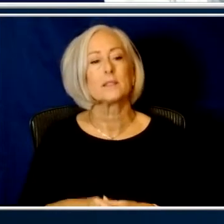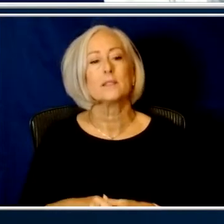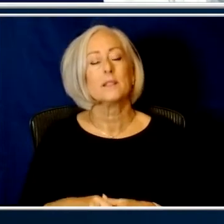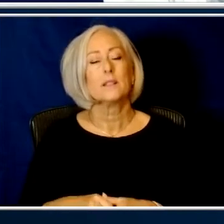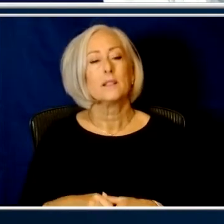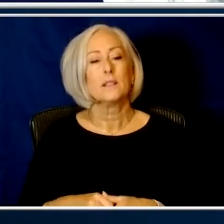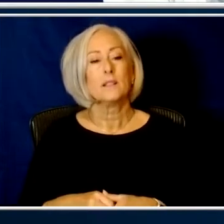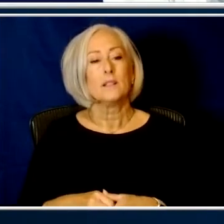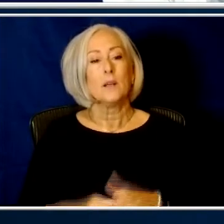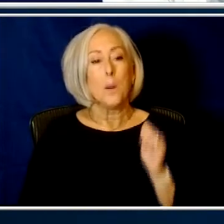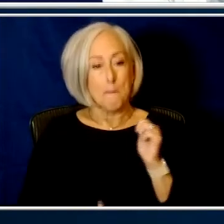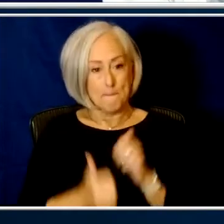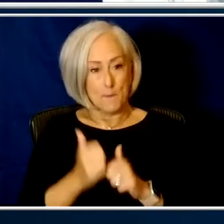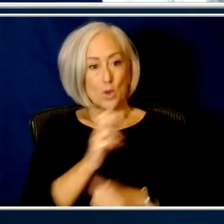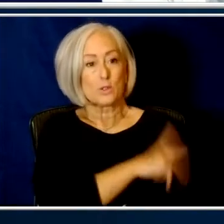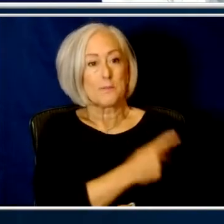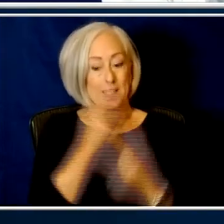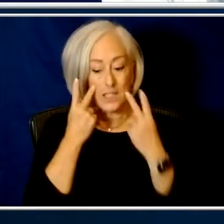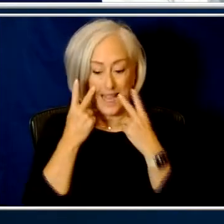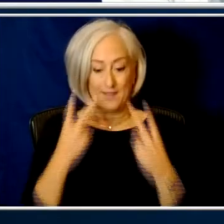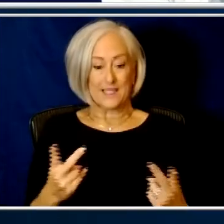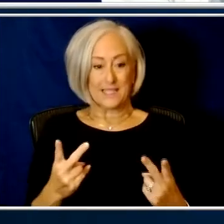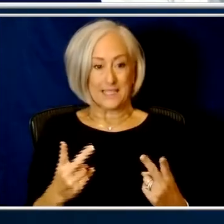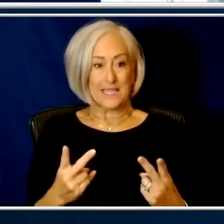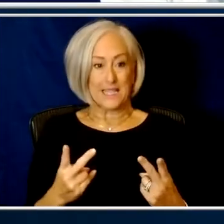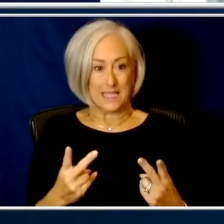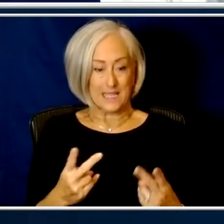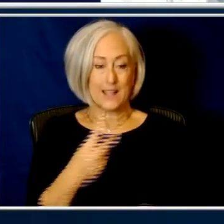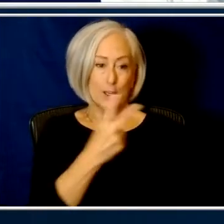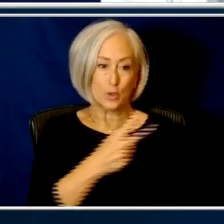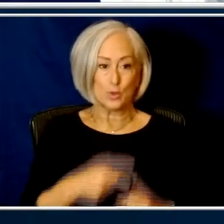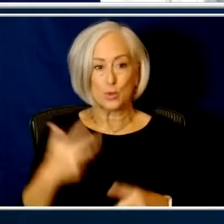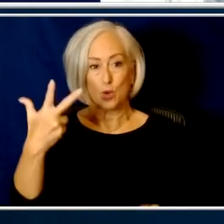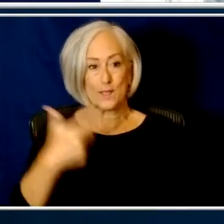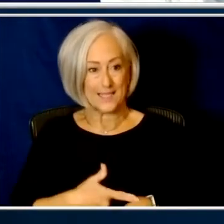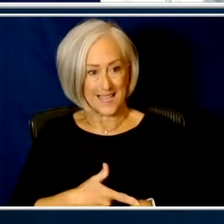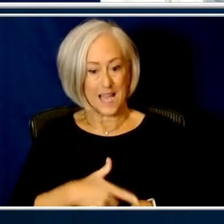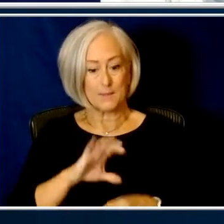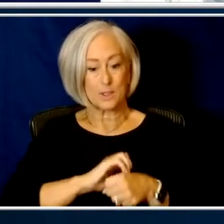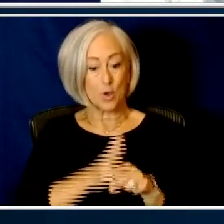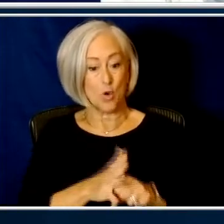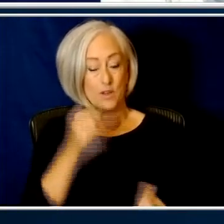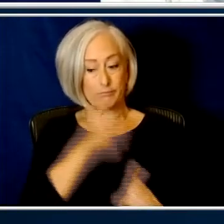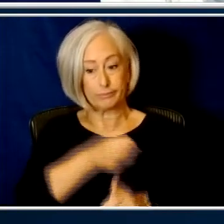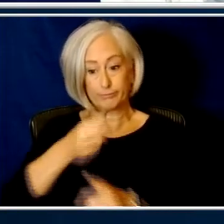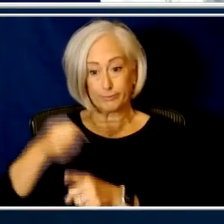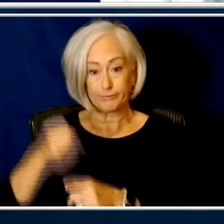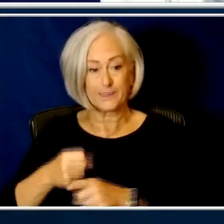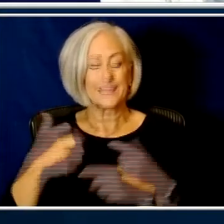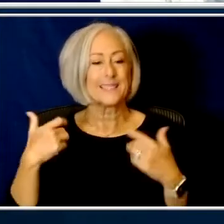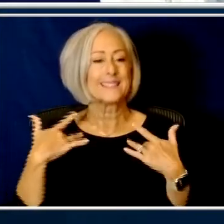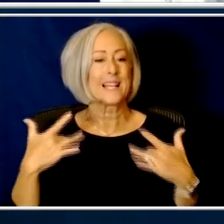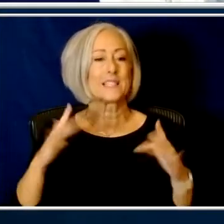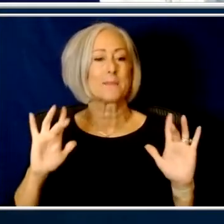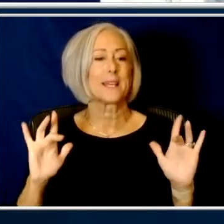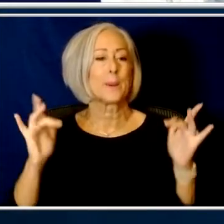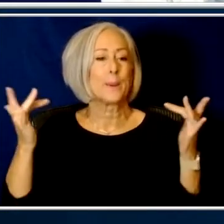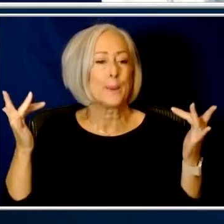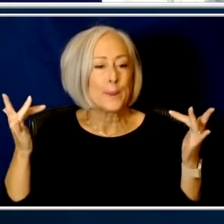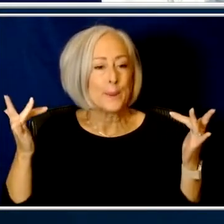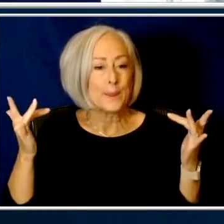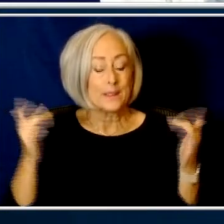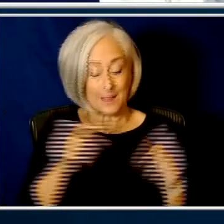also, you know, again, we have to look at their comorbidities, things like that. Certainly things like age, obesity, diabetes, heart